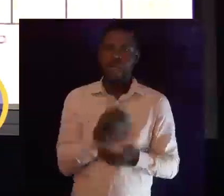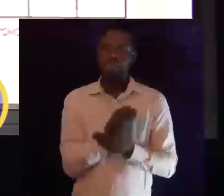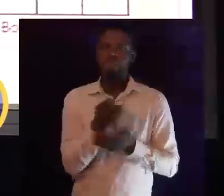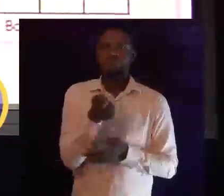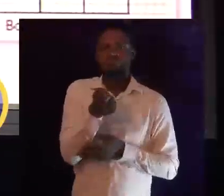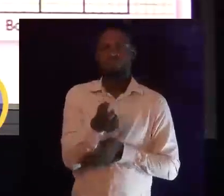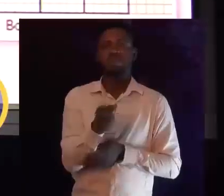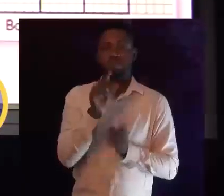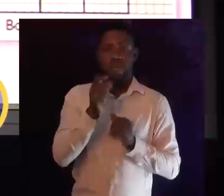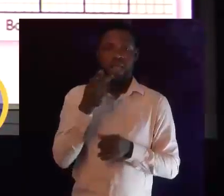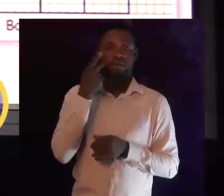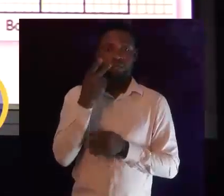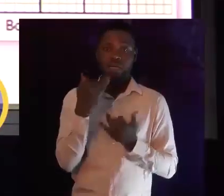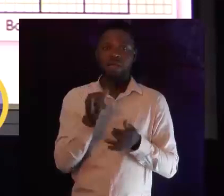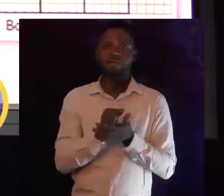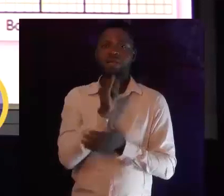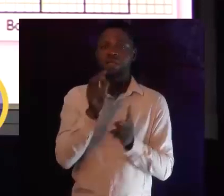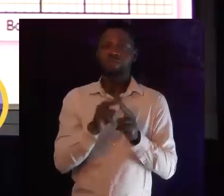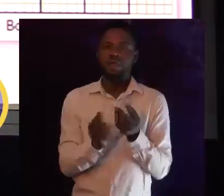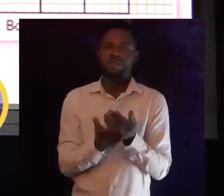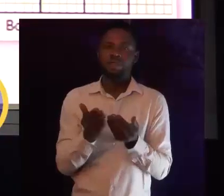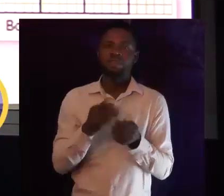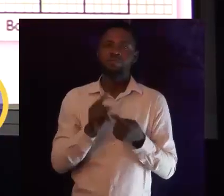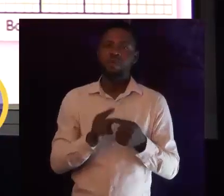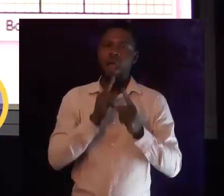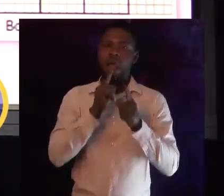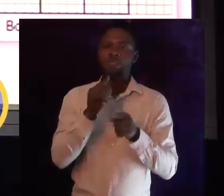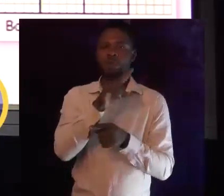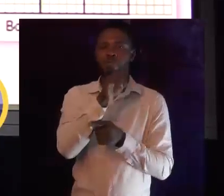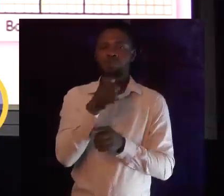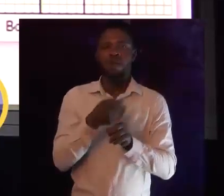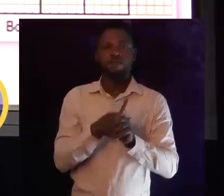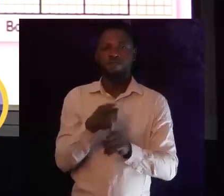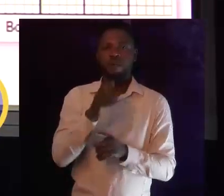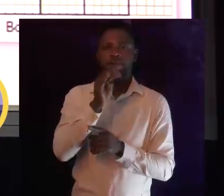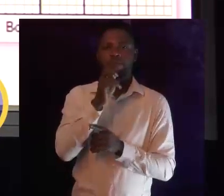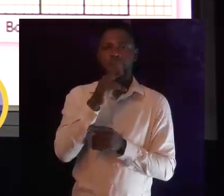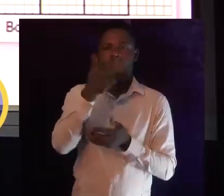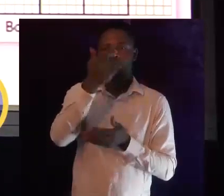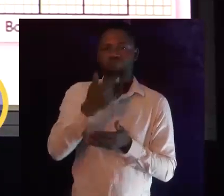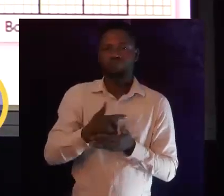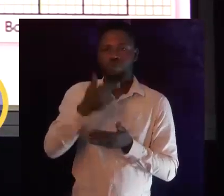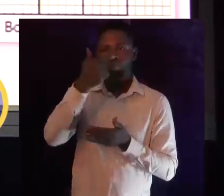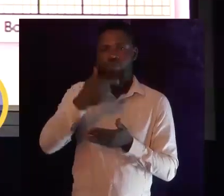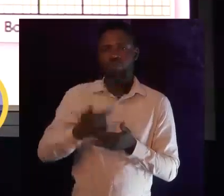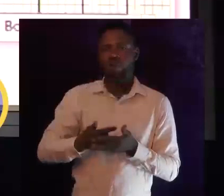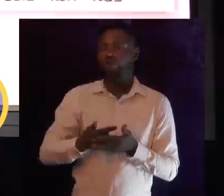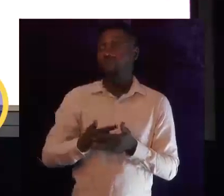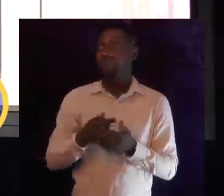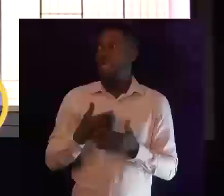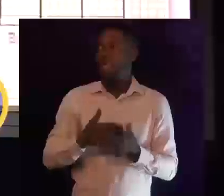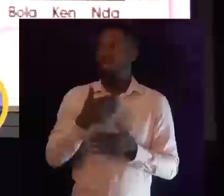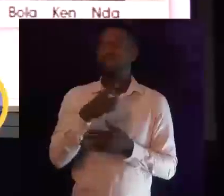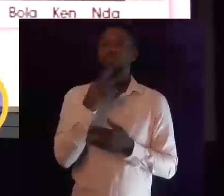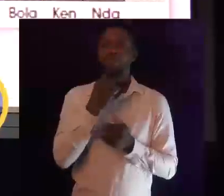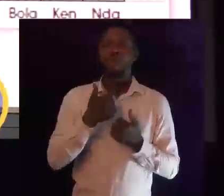the least amount. You can see now that it is very easy to answer questions from bar graphs. Let's see the next